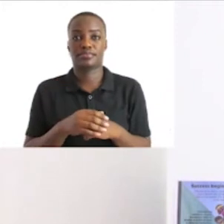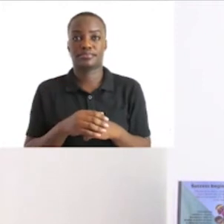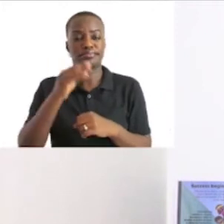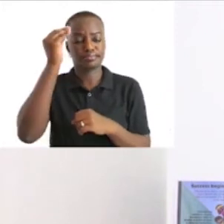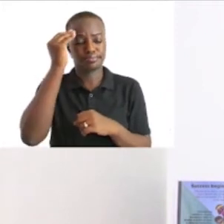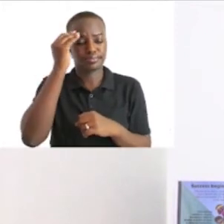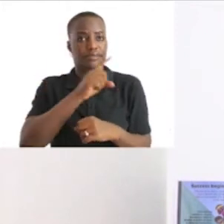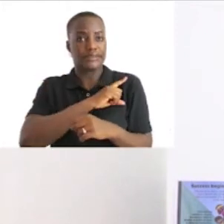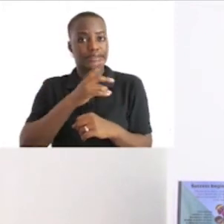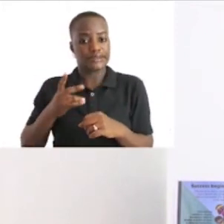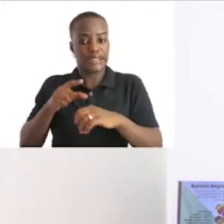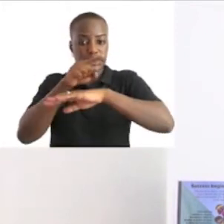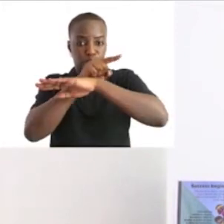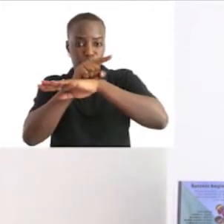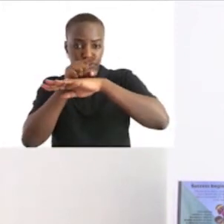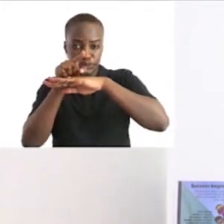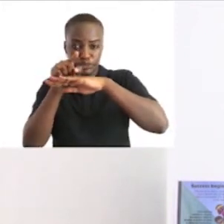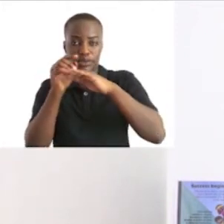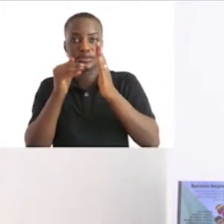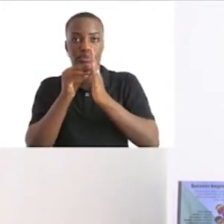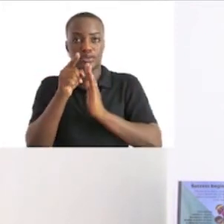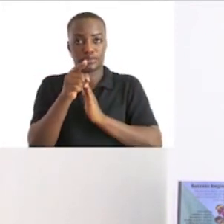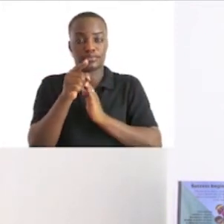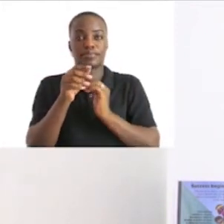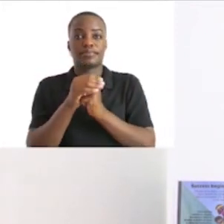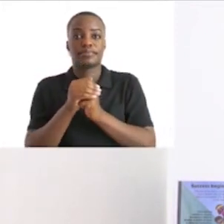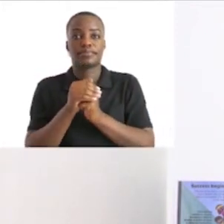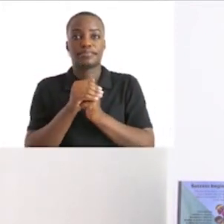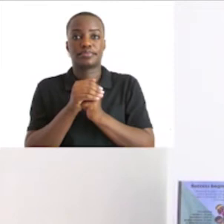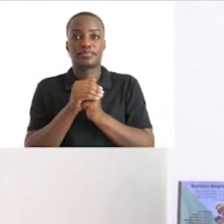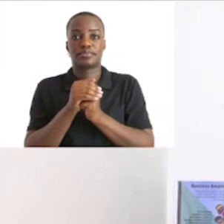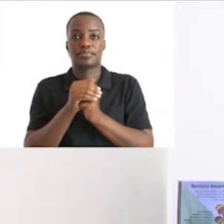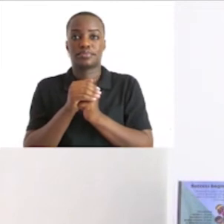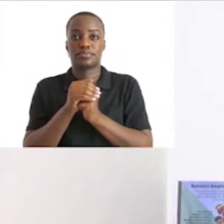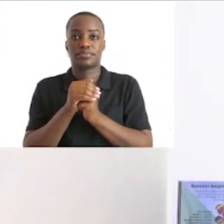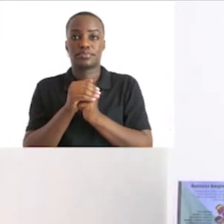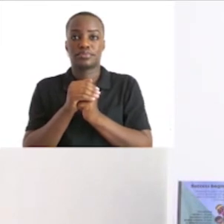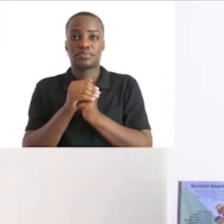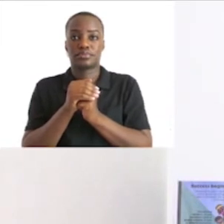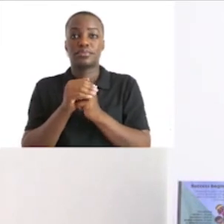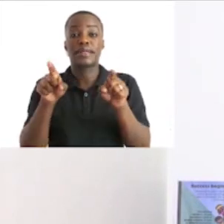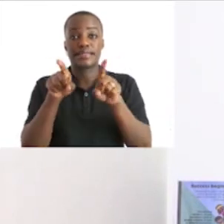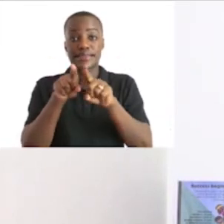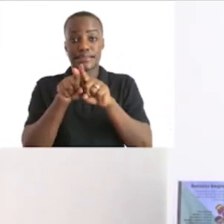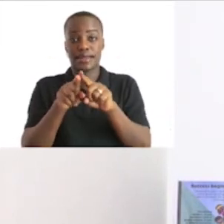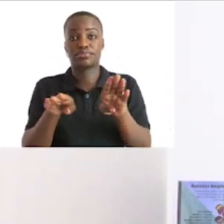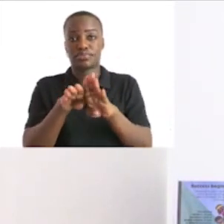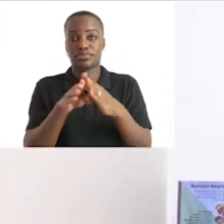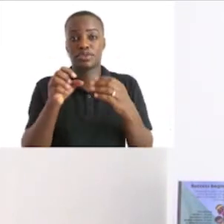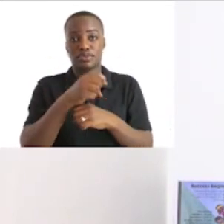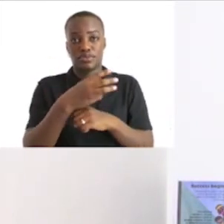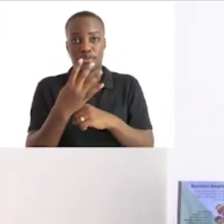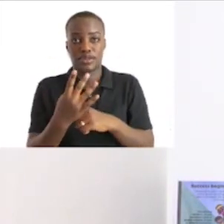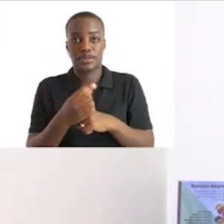that our line is here at 17. Then just like we did for maths,